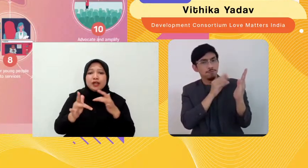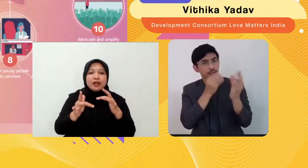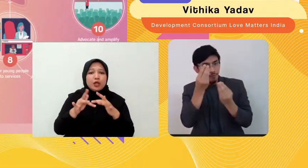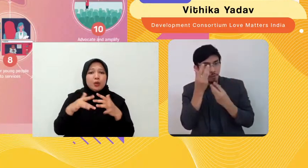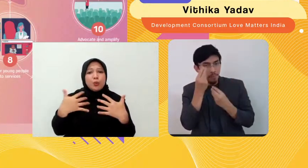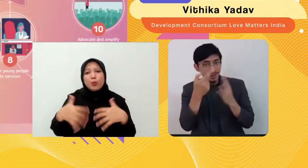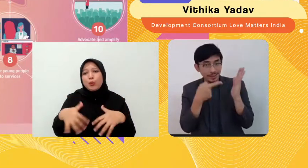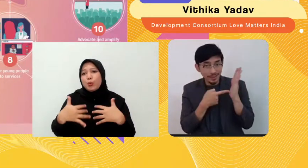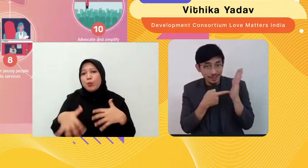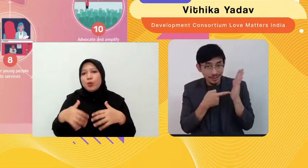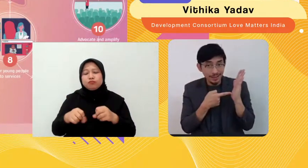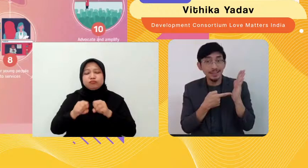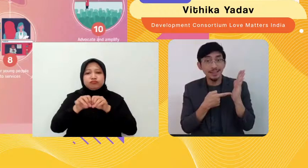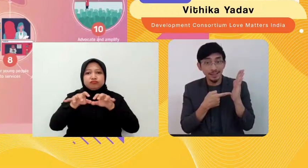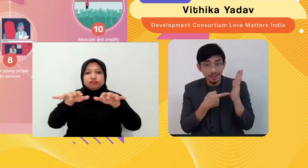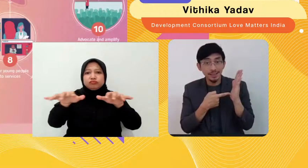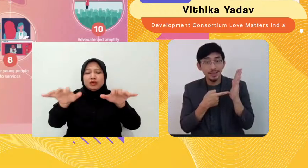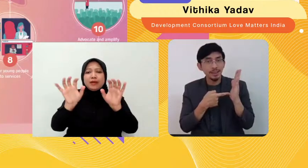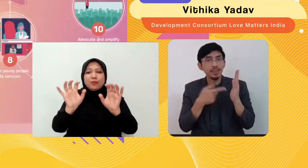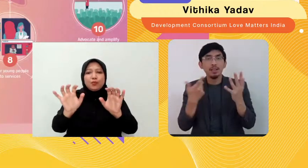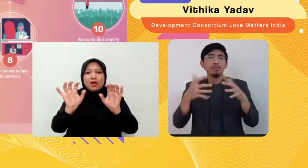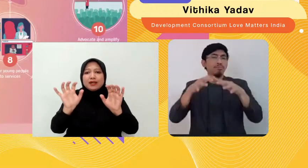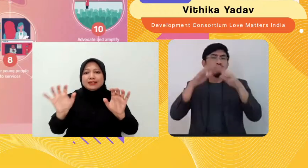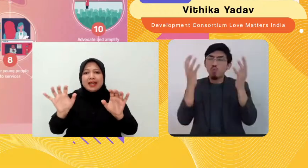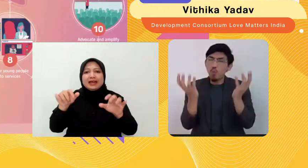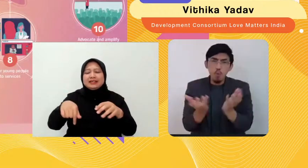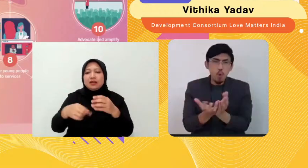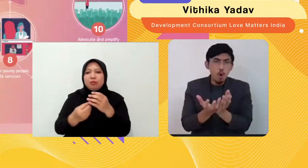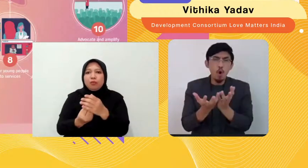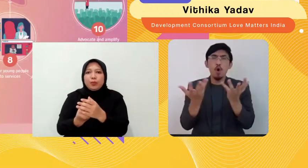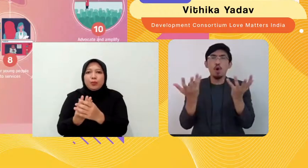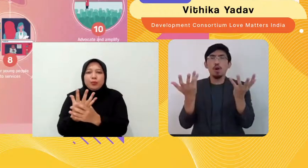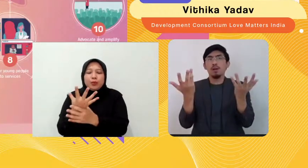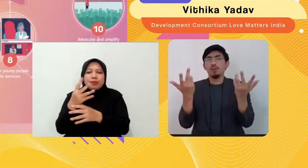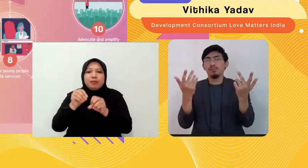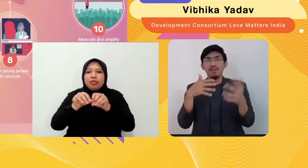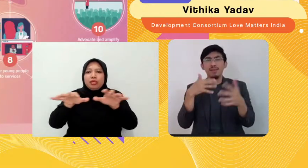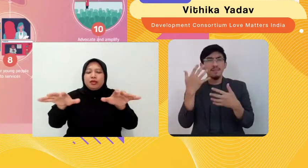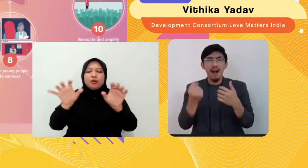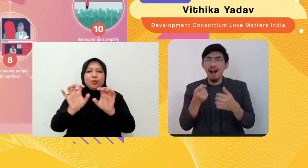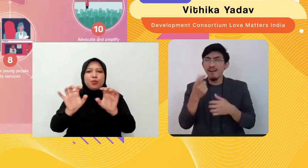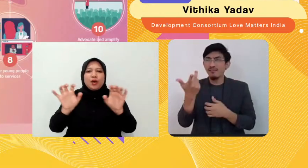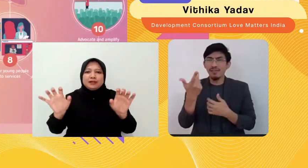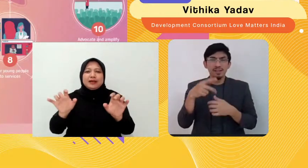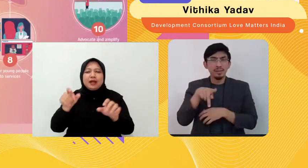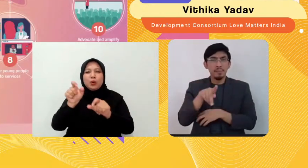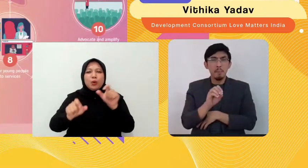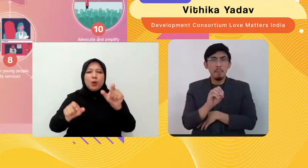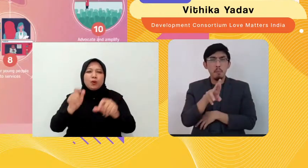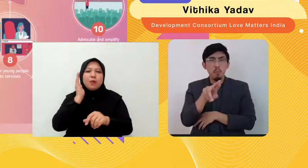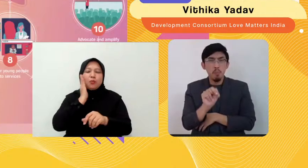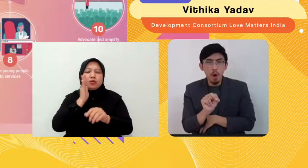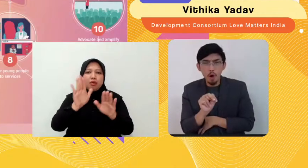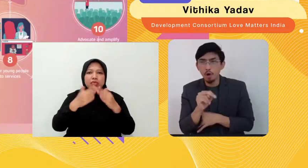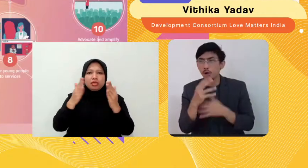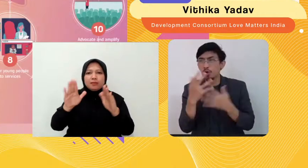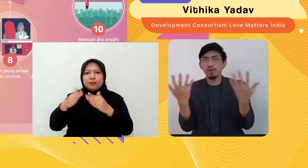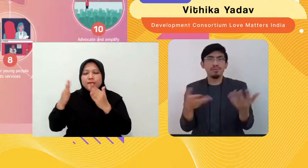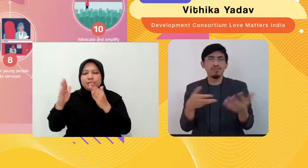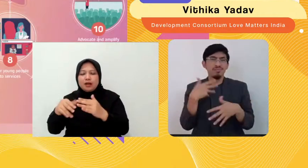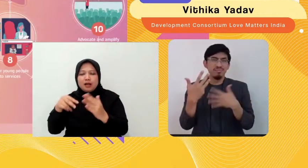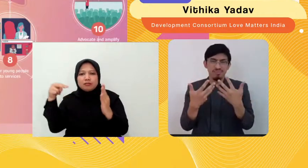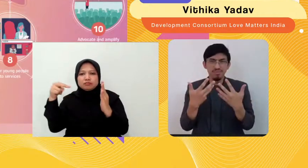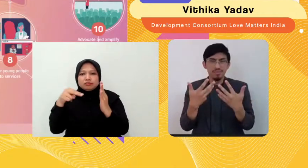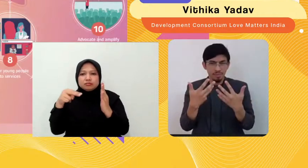only getting more and more popular with young people. And at the same time, a lot of them talked about the fact